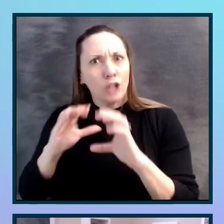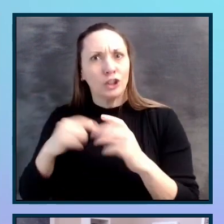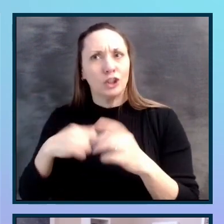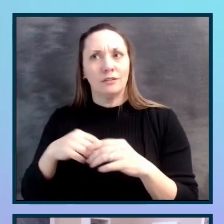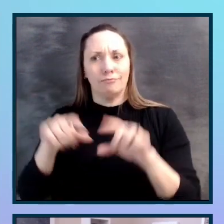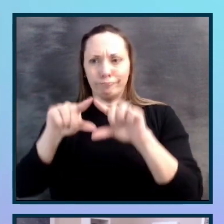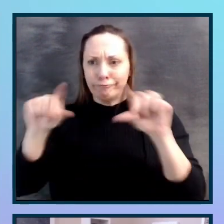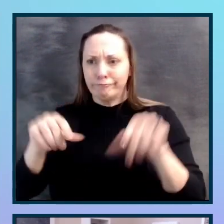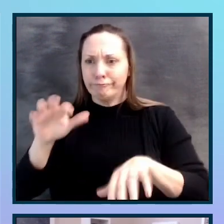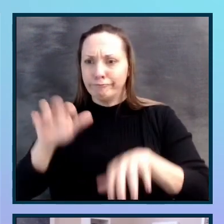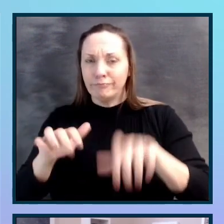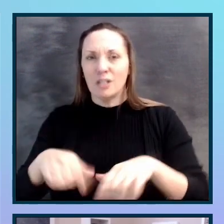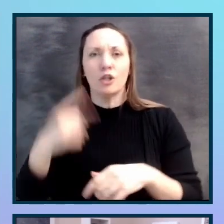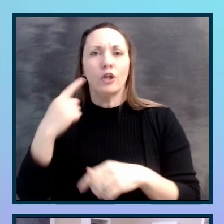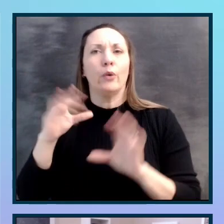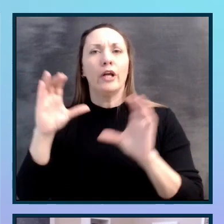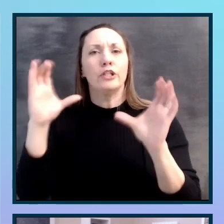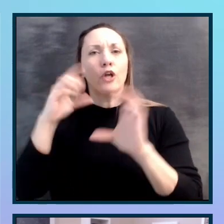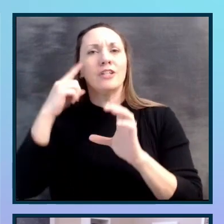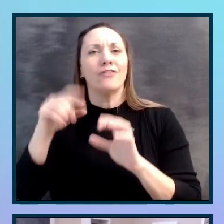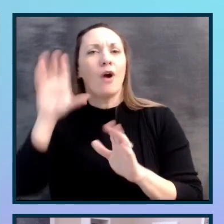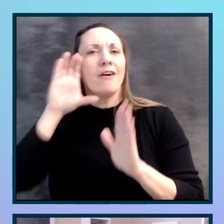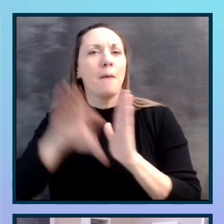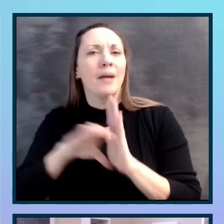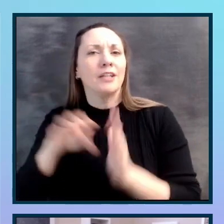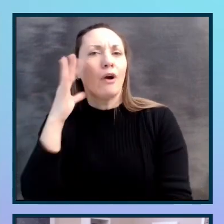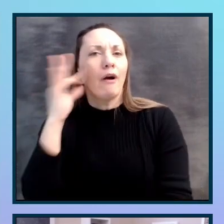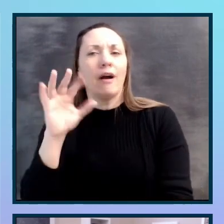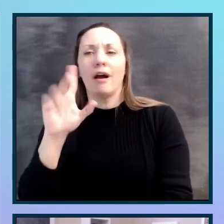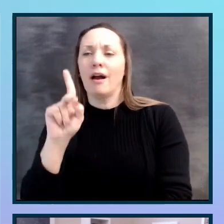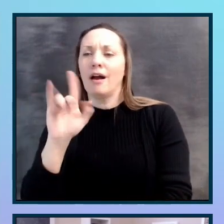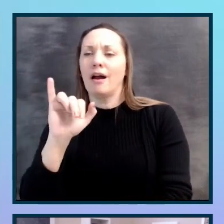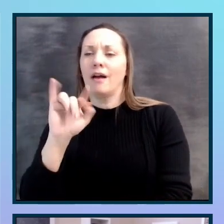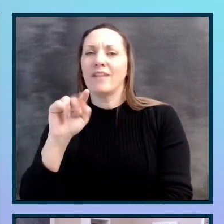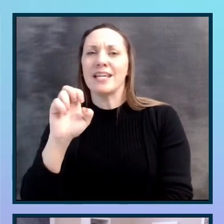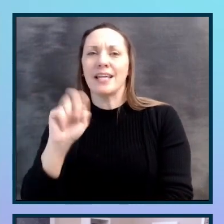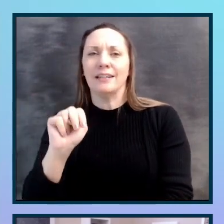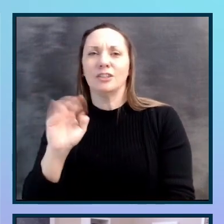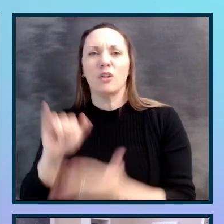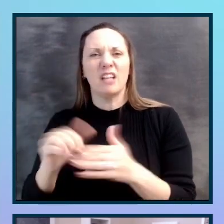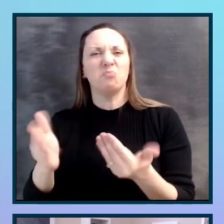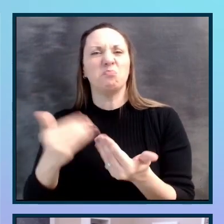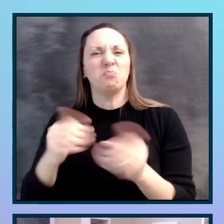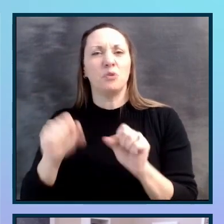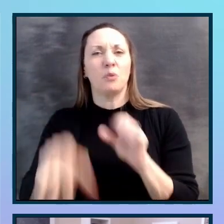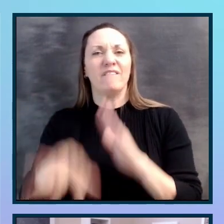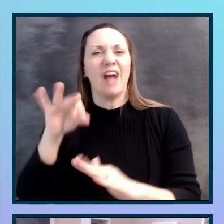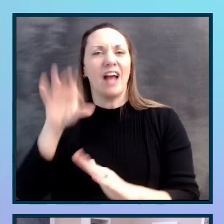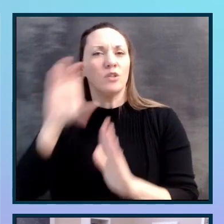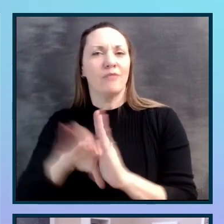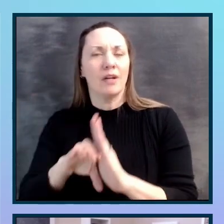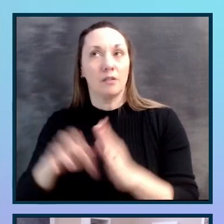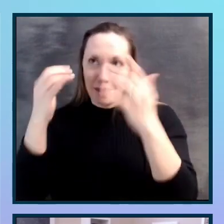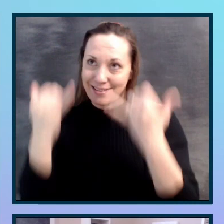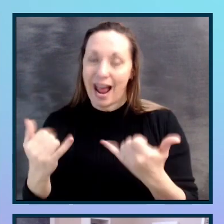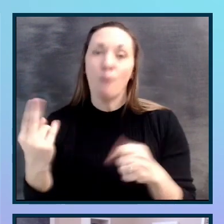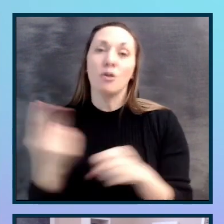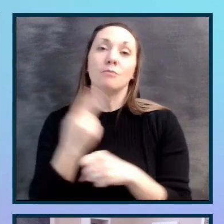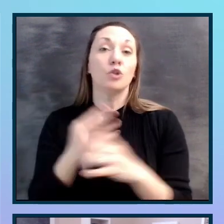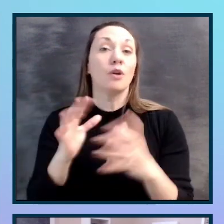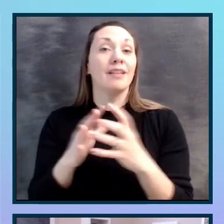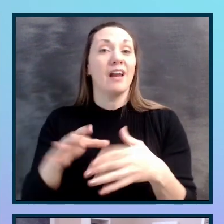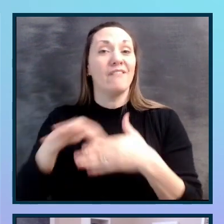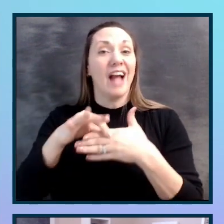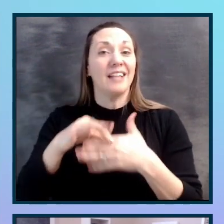a photo of kittens and so that you could then, find those photos. It is now used by a lot of content